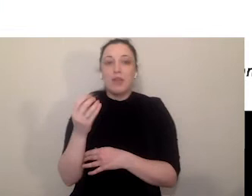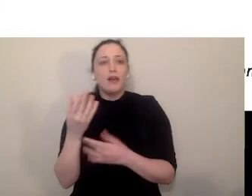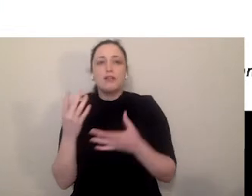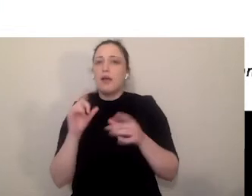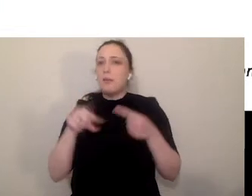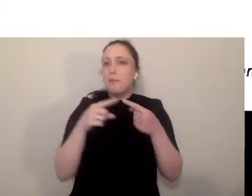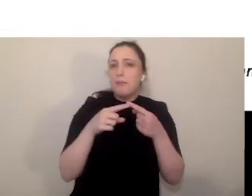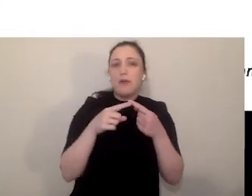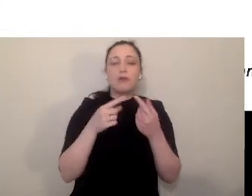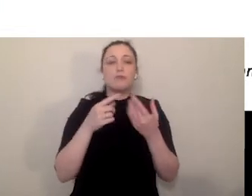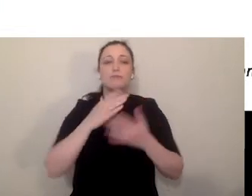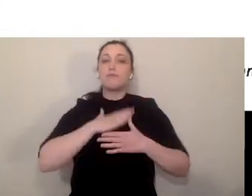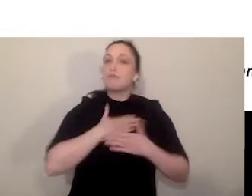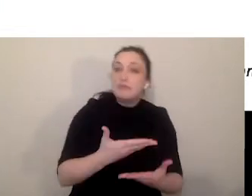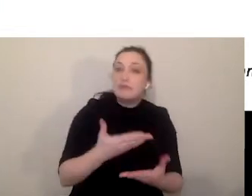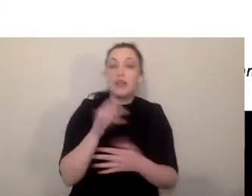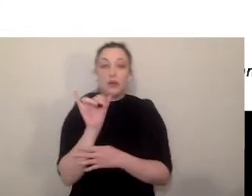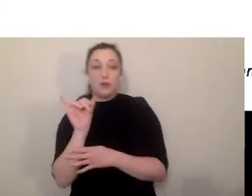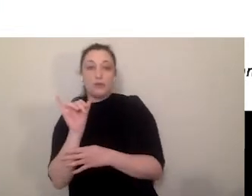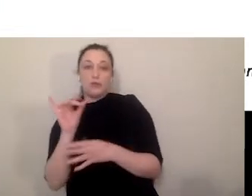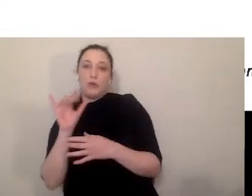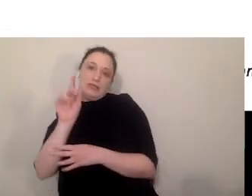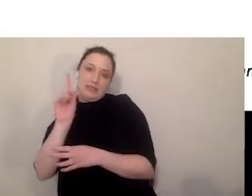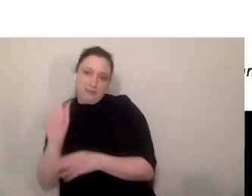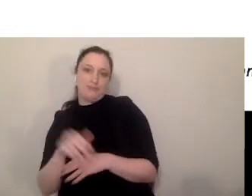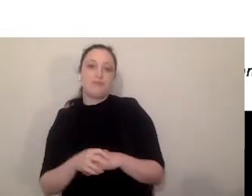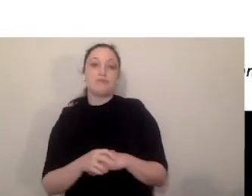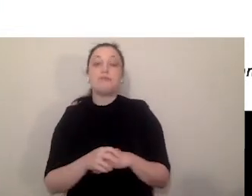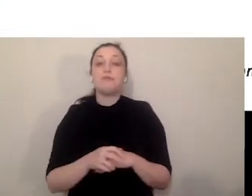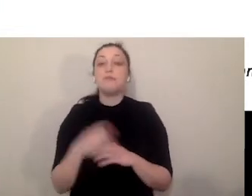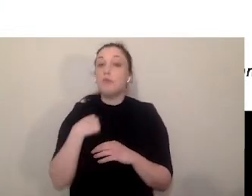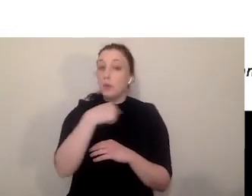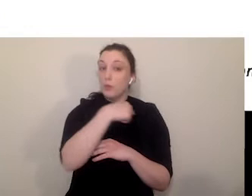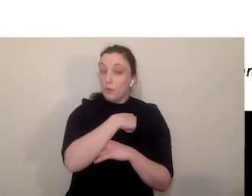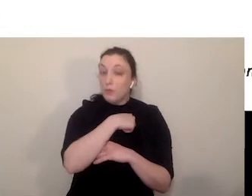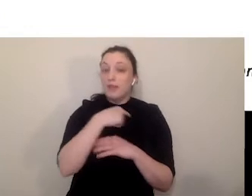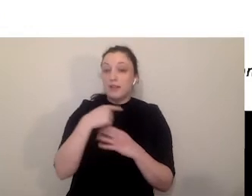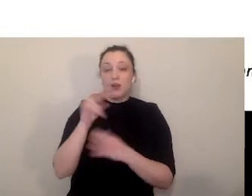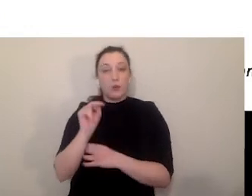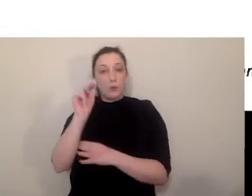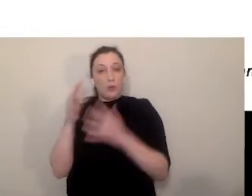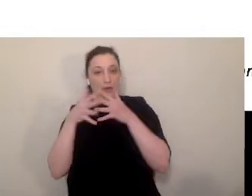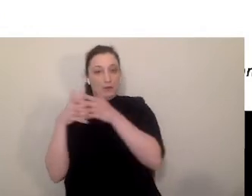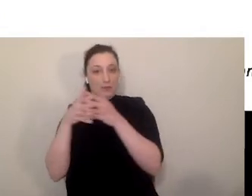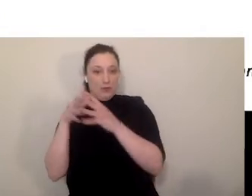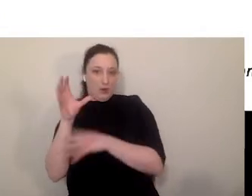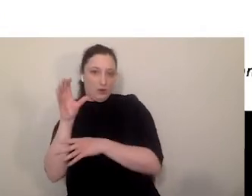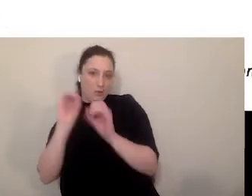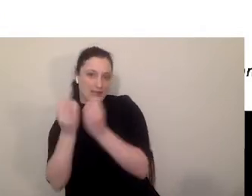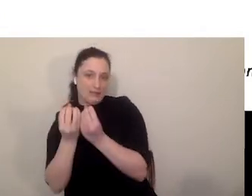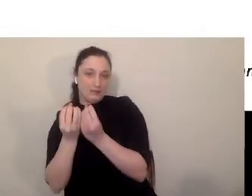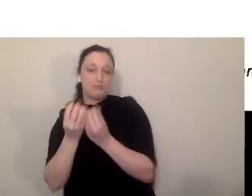I'm the Relationship Manager for Canada. We are a North American organization. My responsibility is